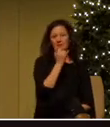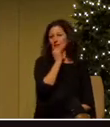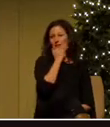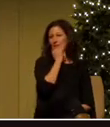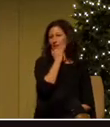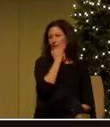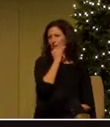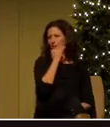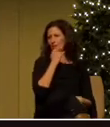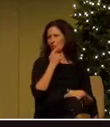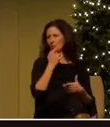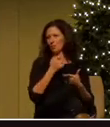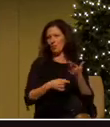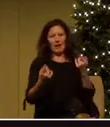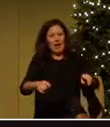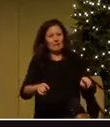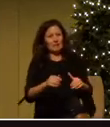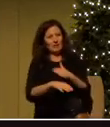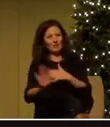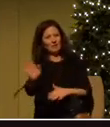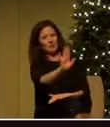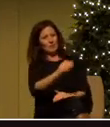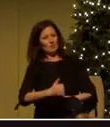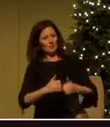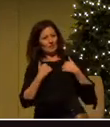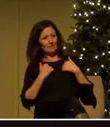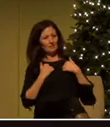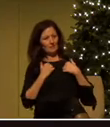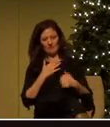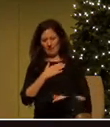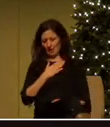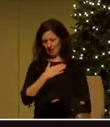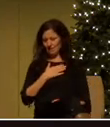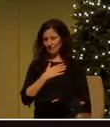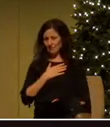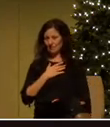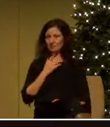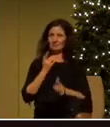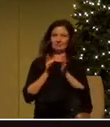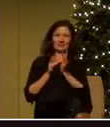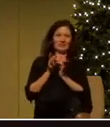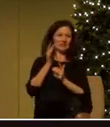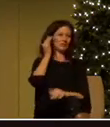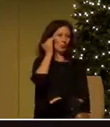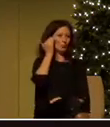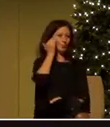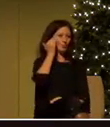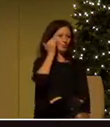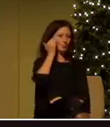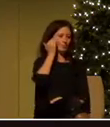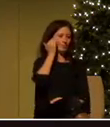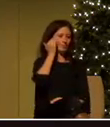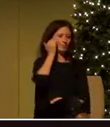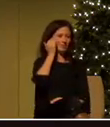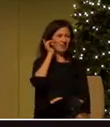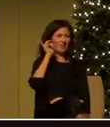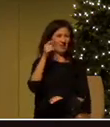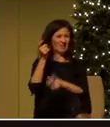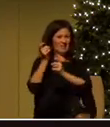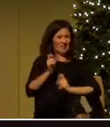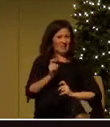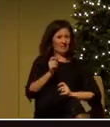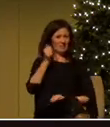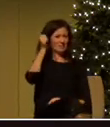whatever it is in your life or mine, he knows. He knows. And that's the gift of himself, the gift of